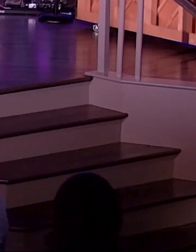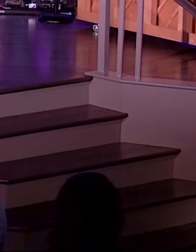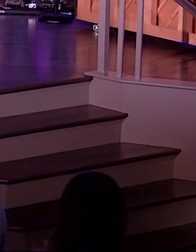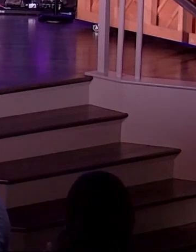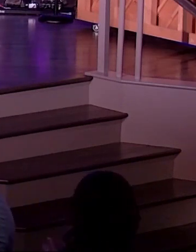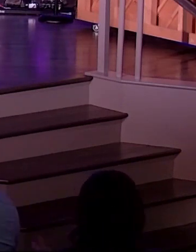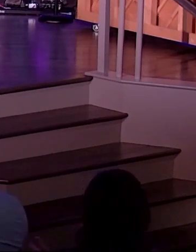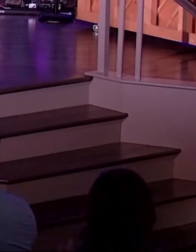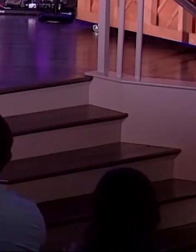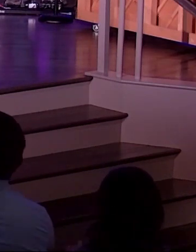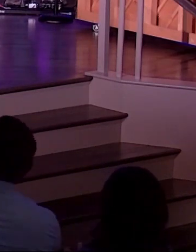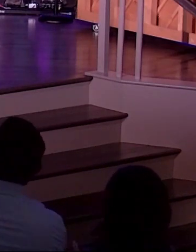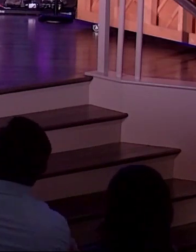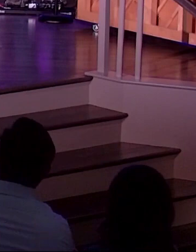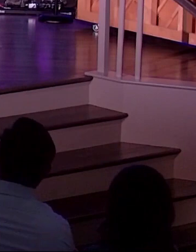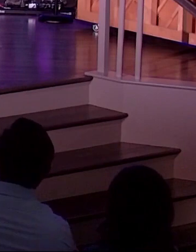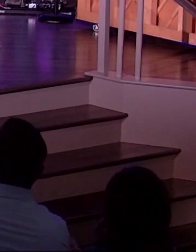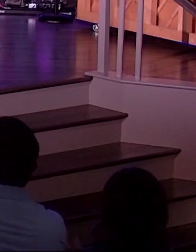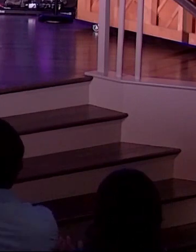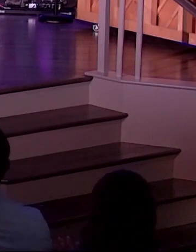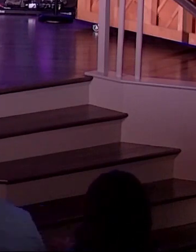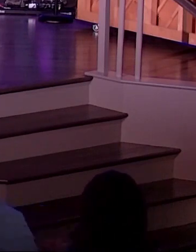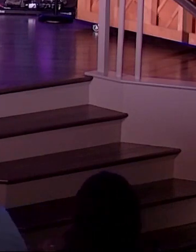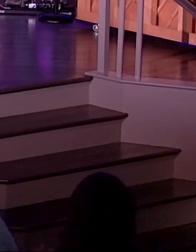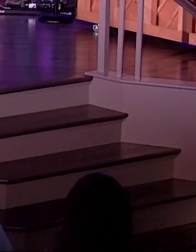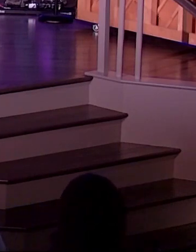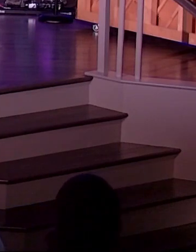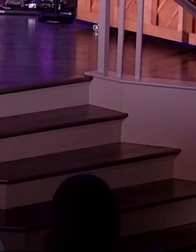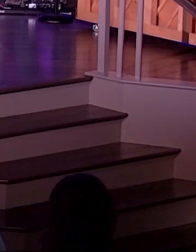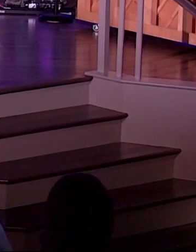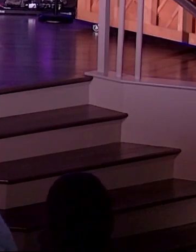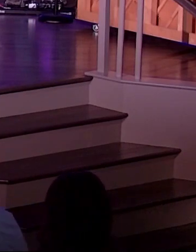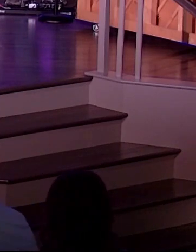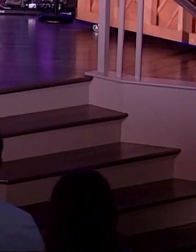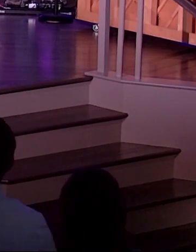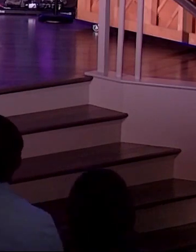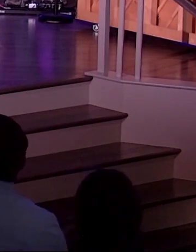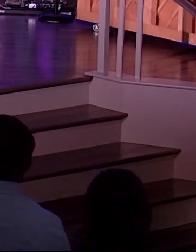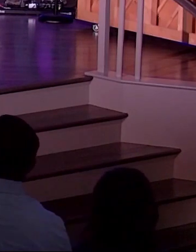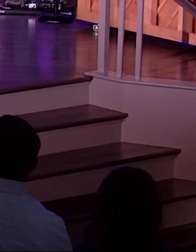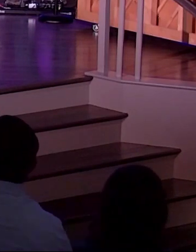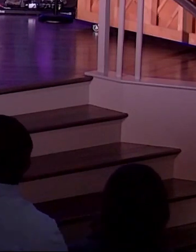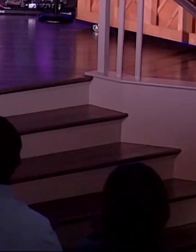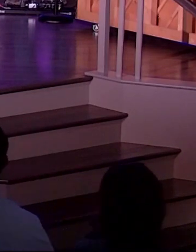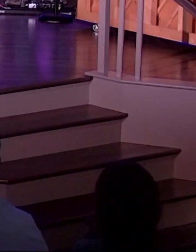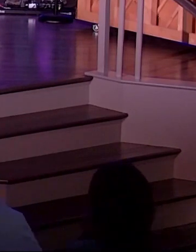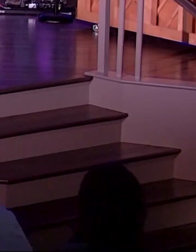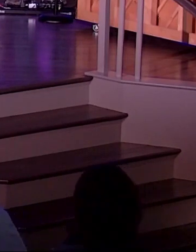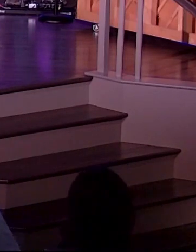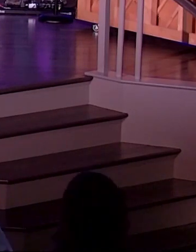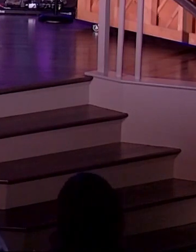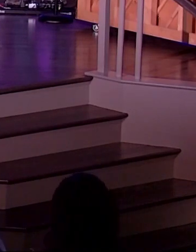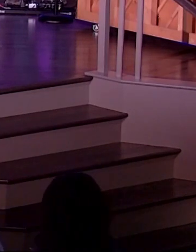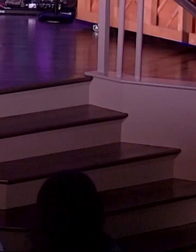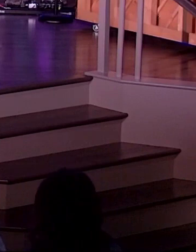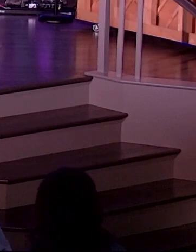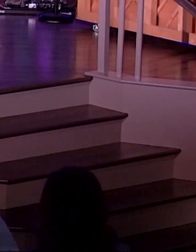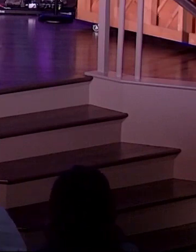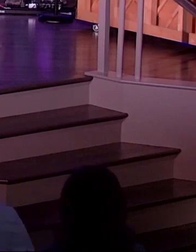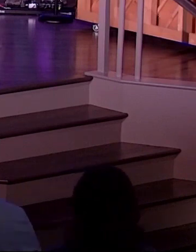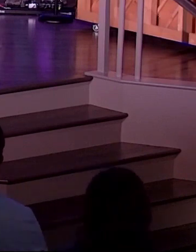Oh, we worship the God who was. We worship the God who is. We worship the God